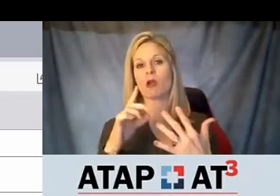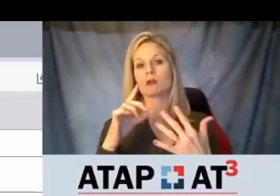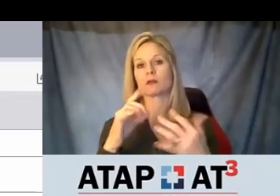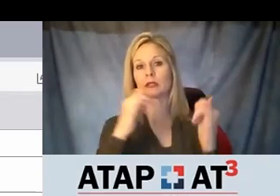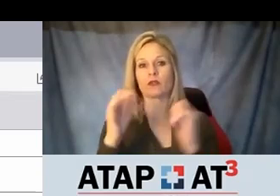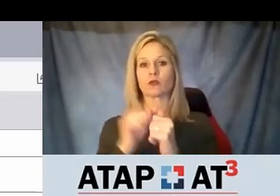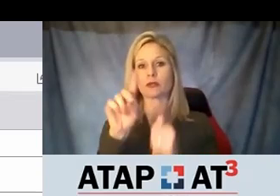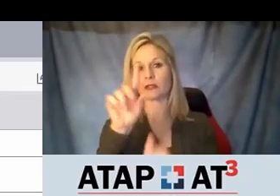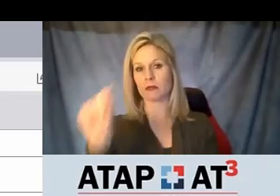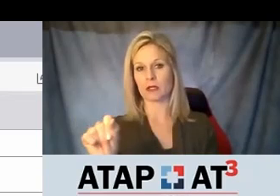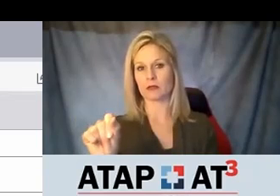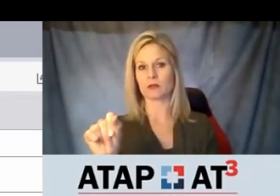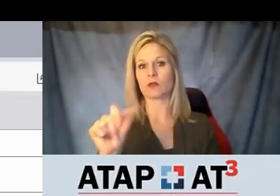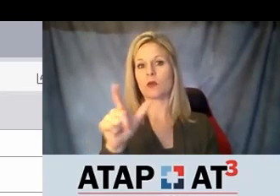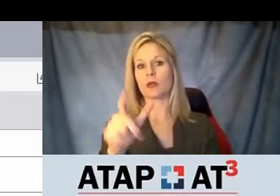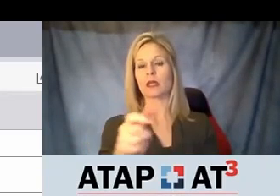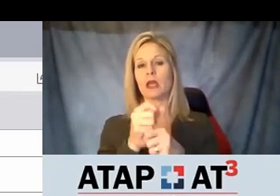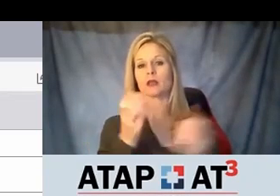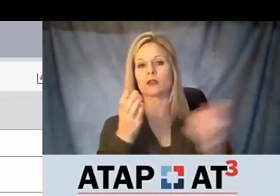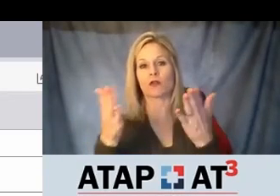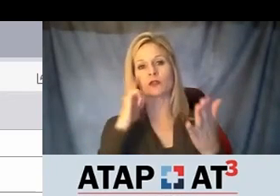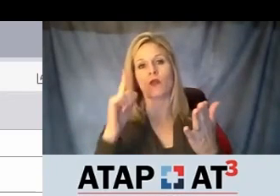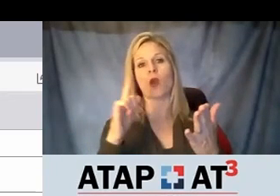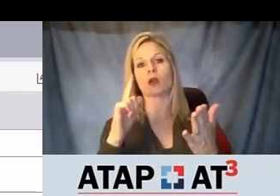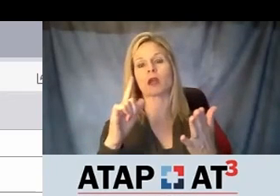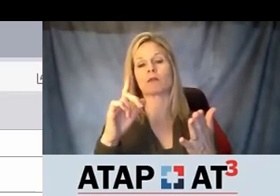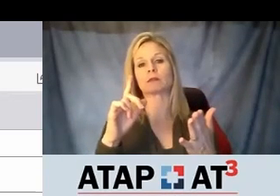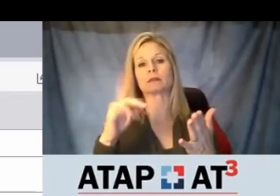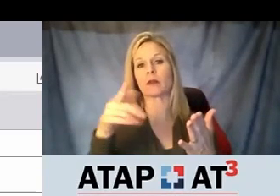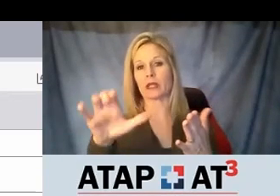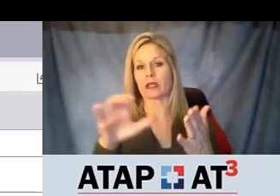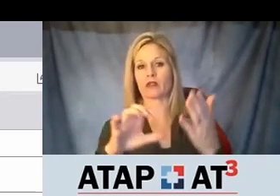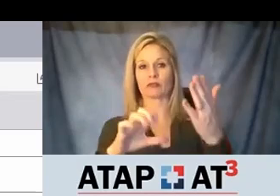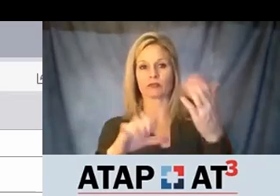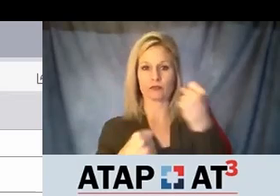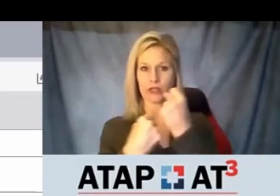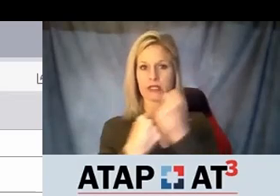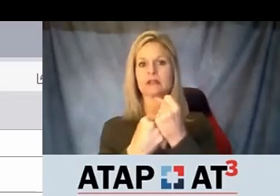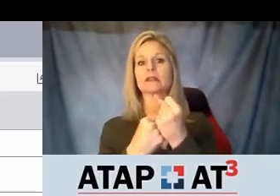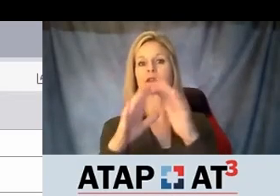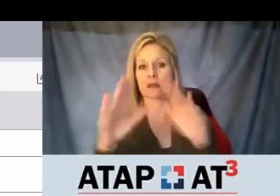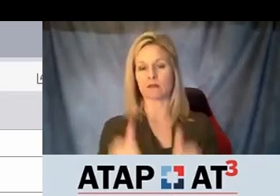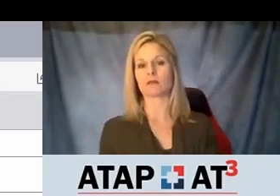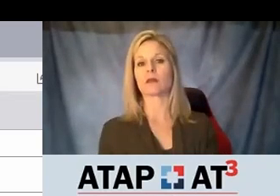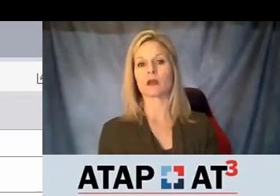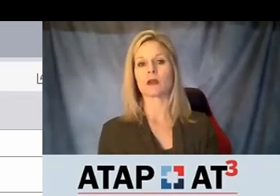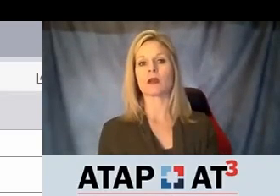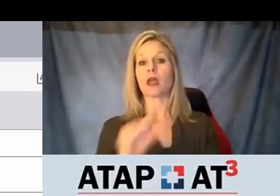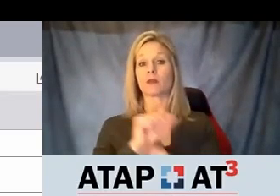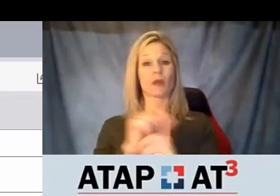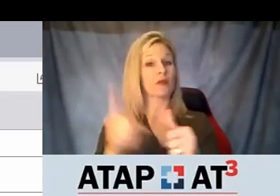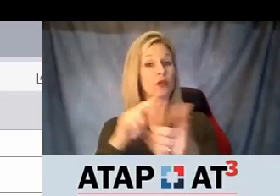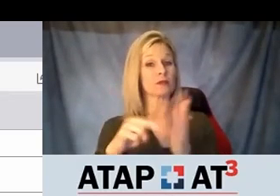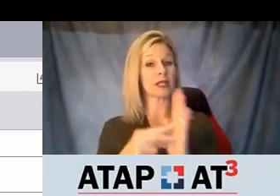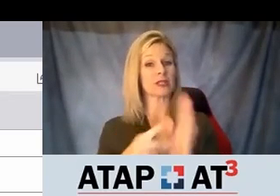disabilities receiving assistance from publicly funded systems. Simply put, Employment First means real jobs for